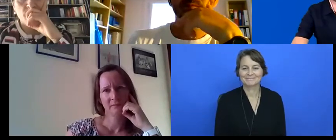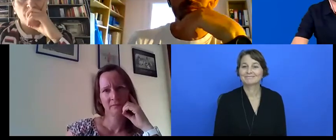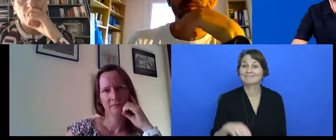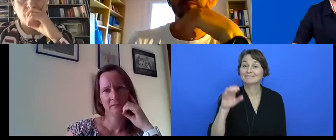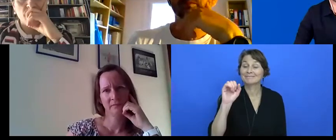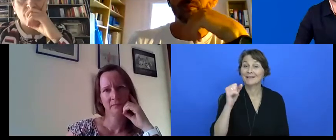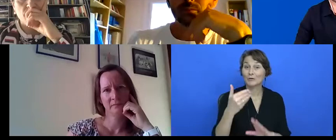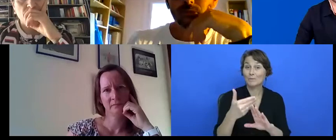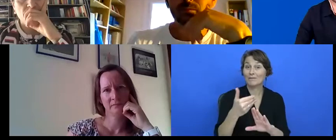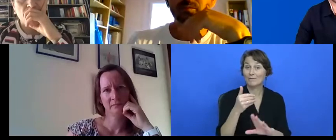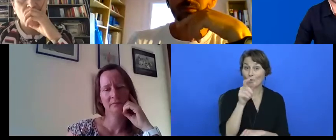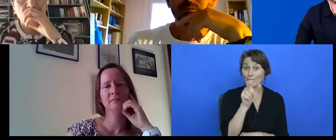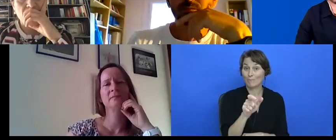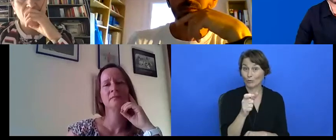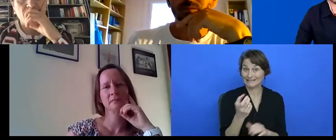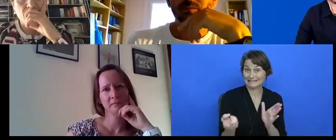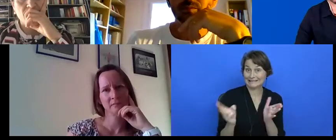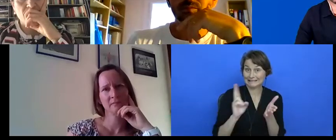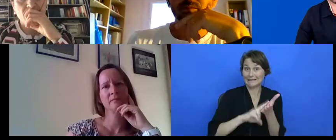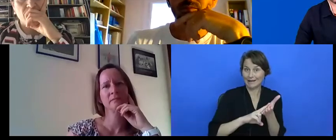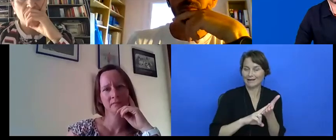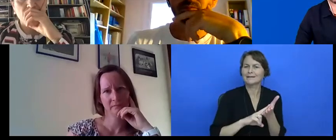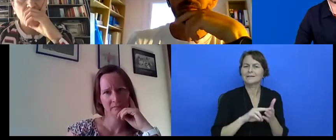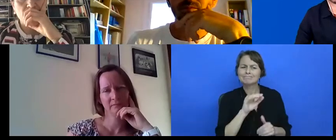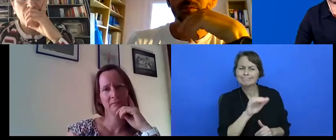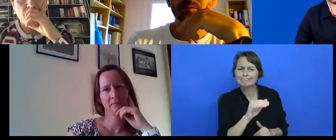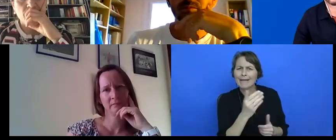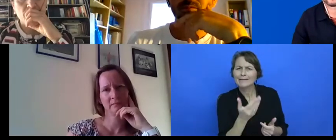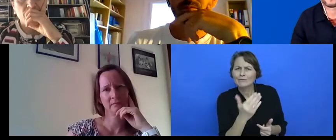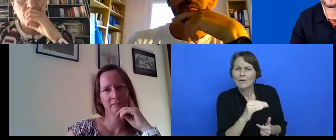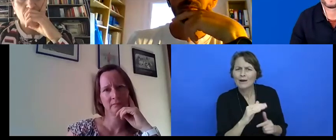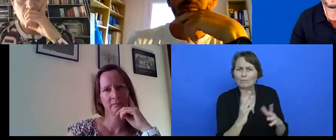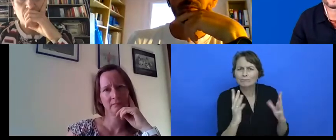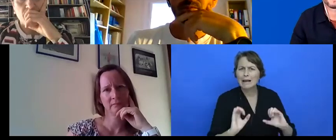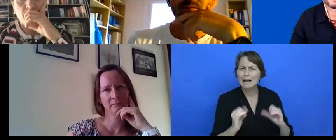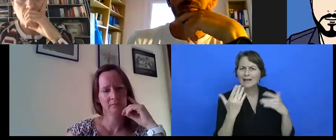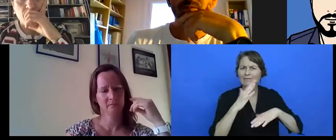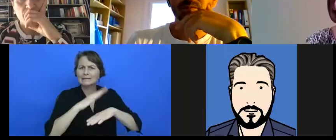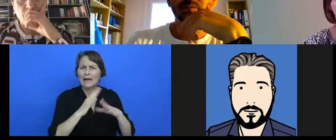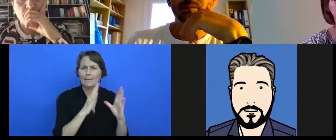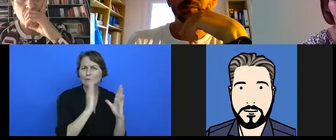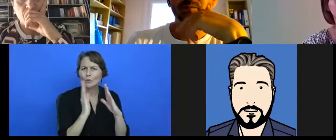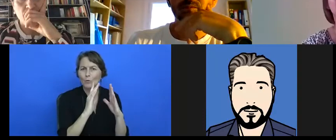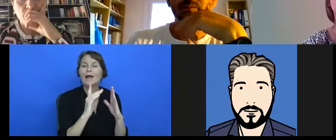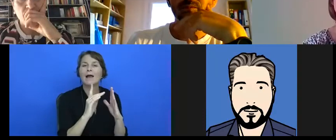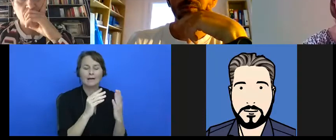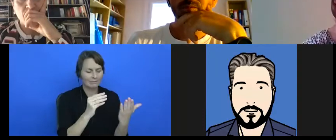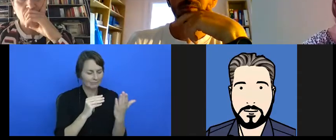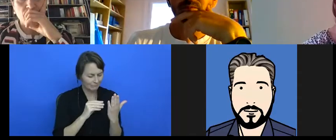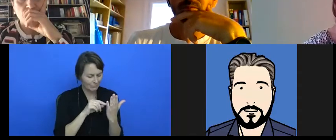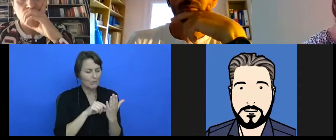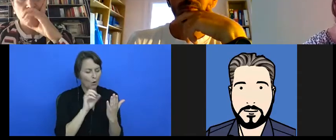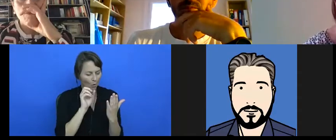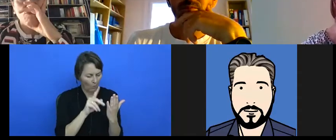in, so that we could basically also do what Susan did to accommodate the requests. But I just wanted to mention one thing, that we had this conference app, which was called